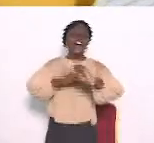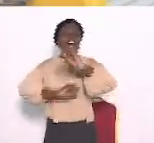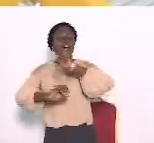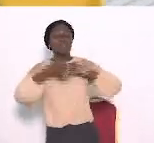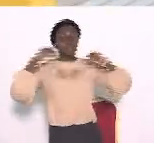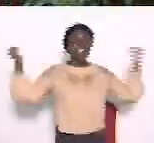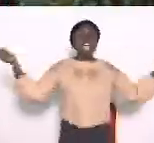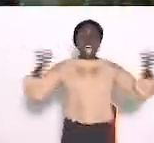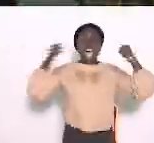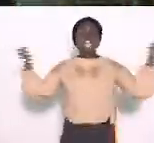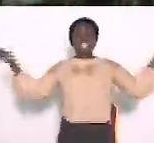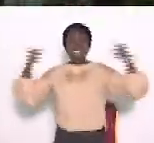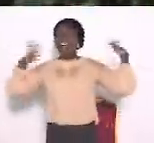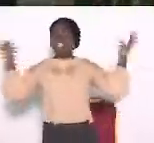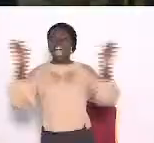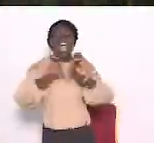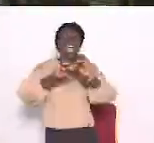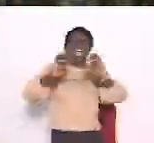alleluya